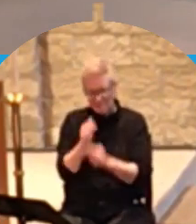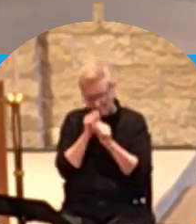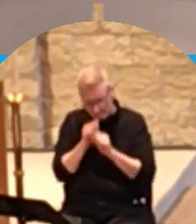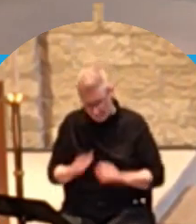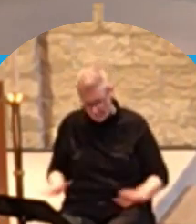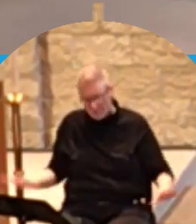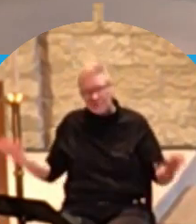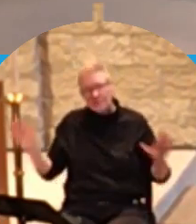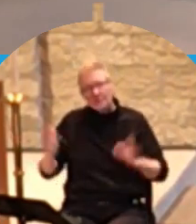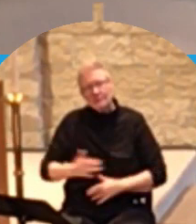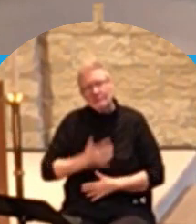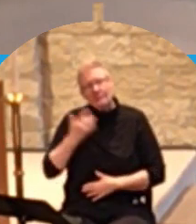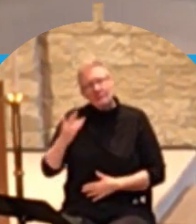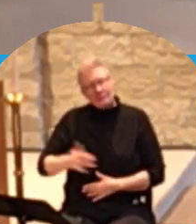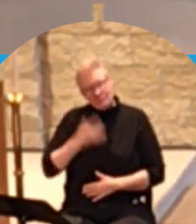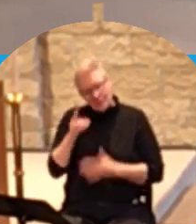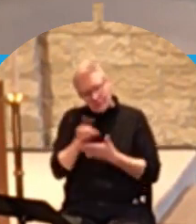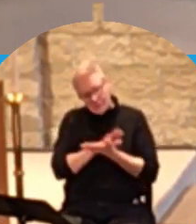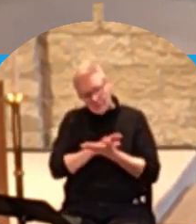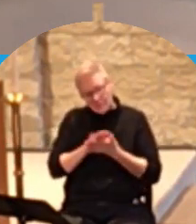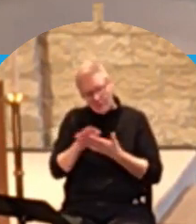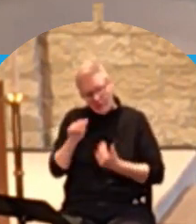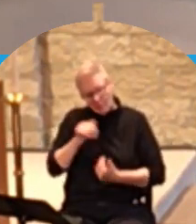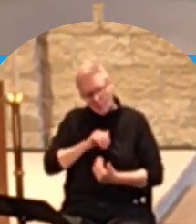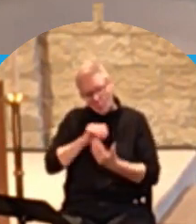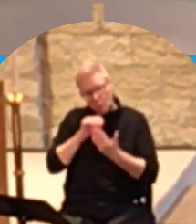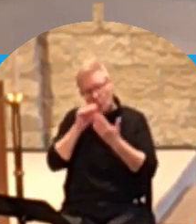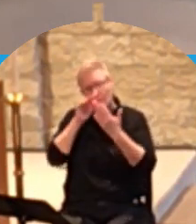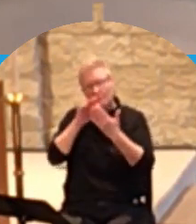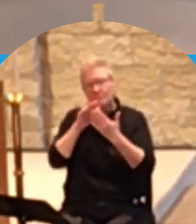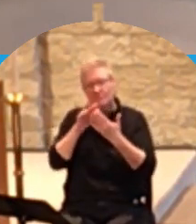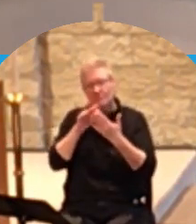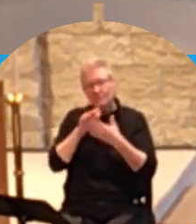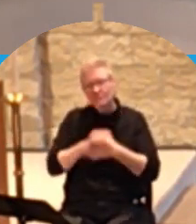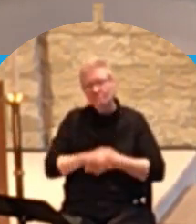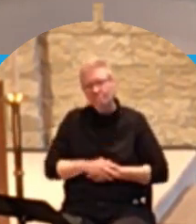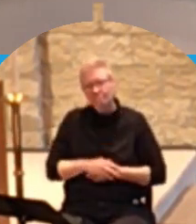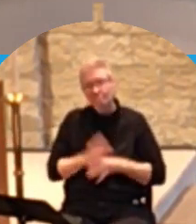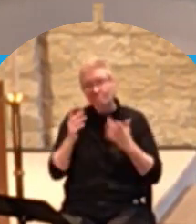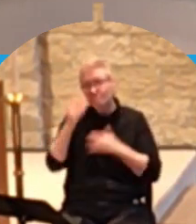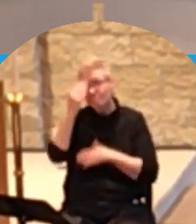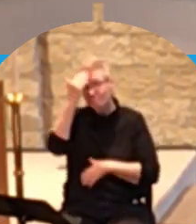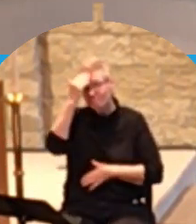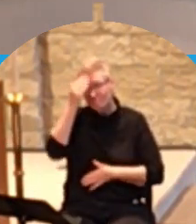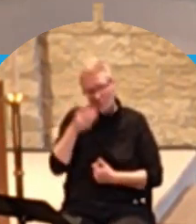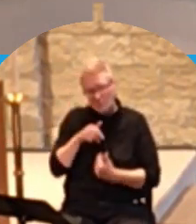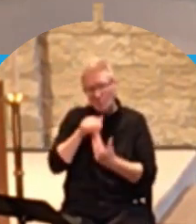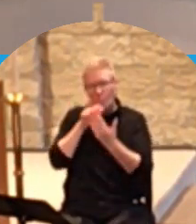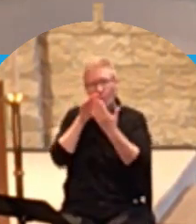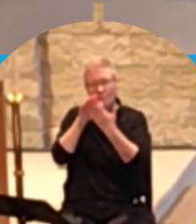feel that divine presence right now, and we know this presence as a prospering presence.